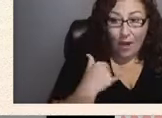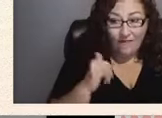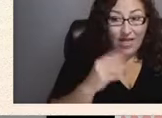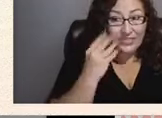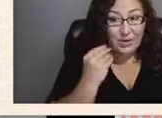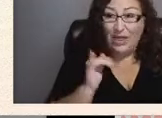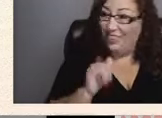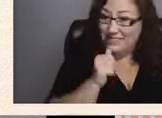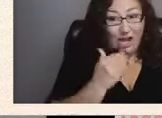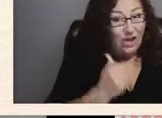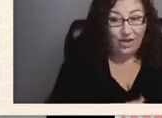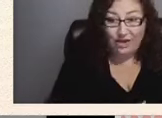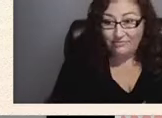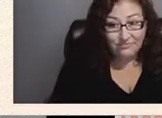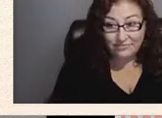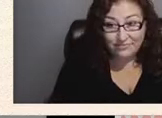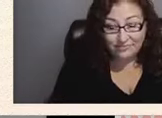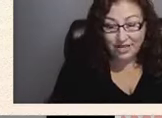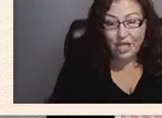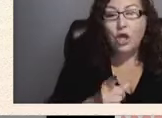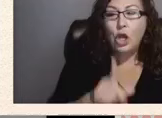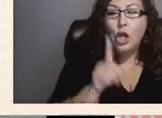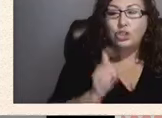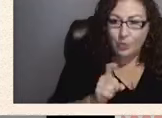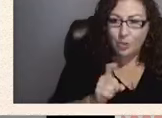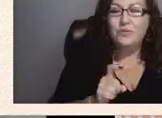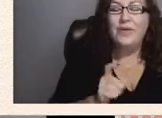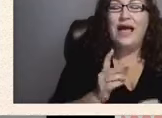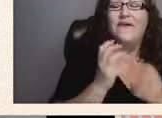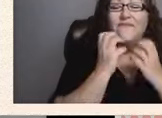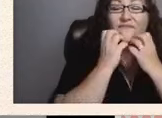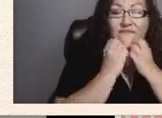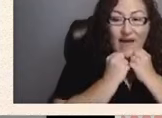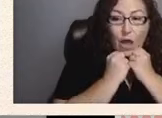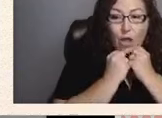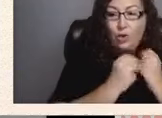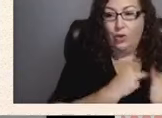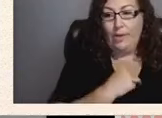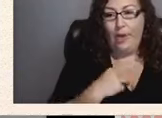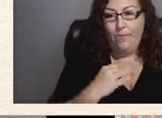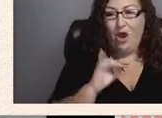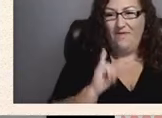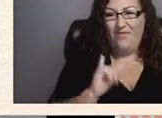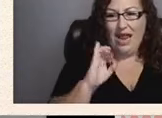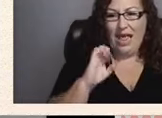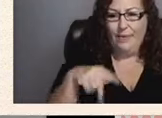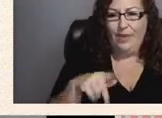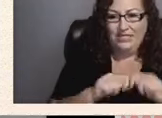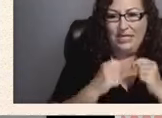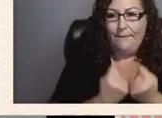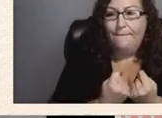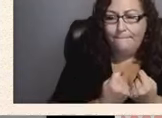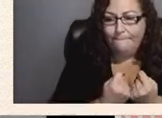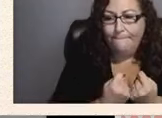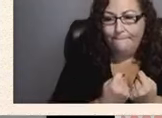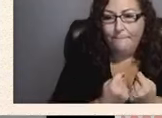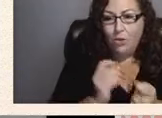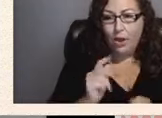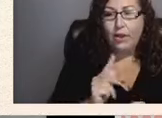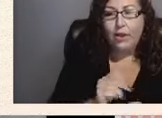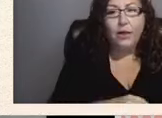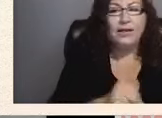good. You are supposed to be a valued member of that IEP team. Okay? It's